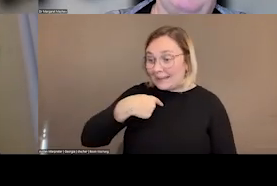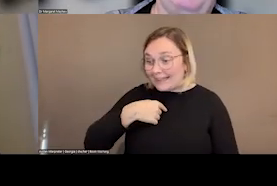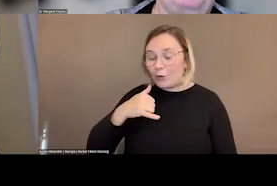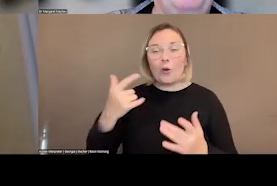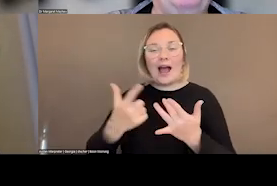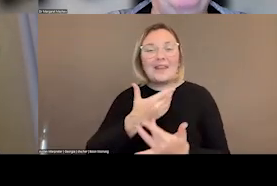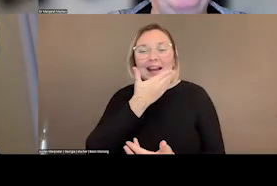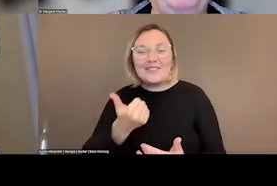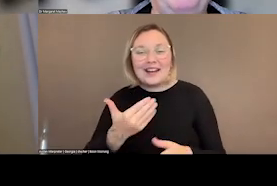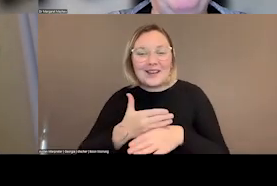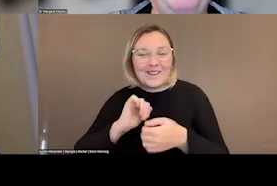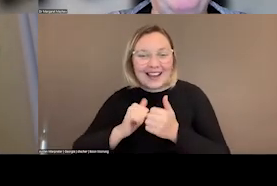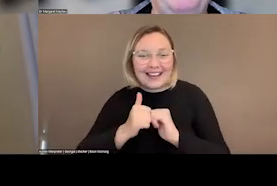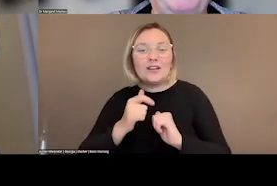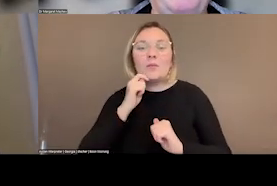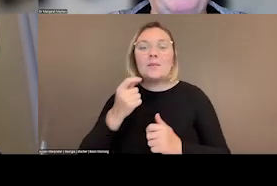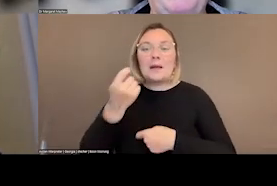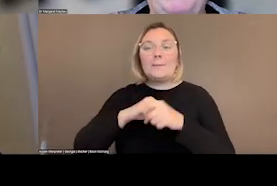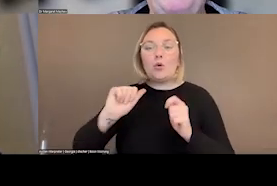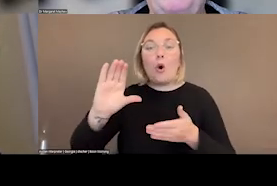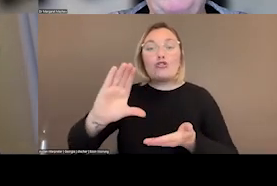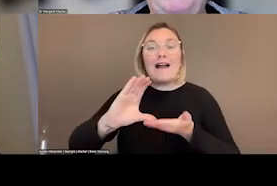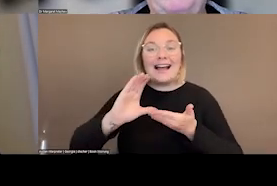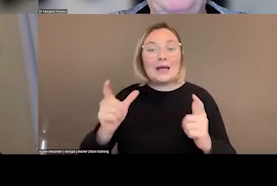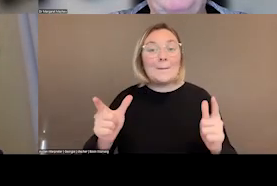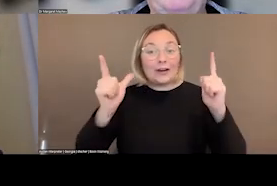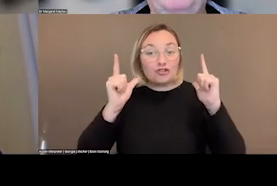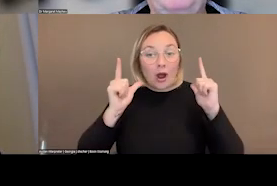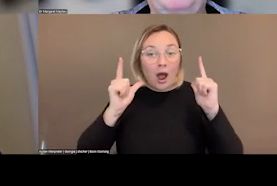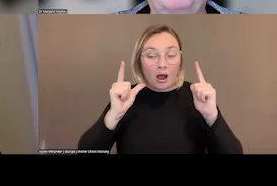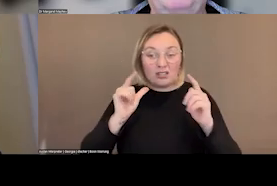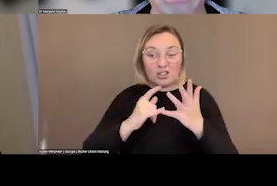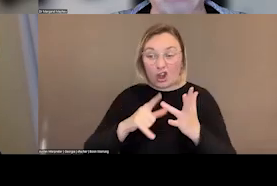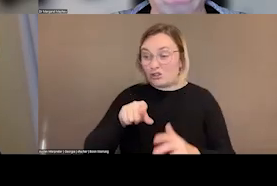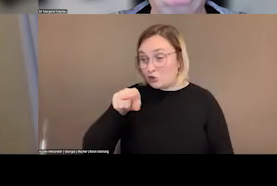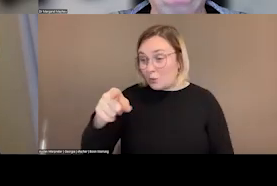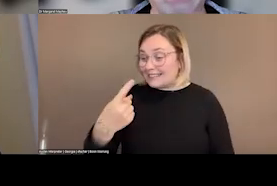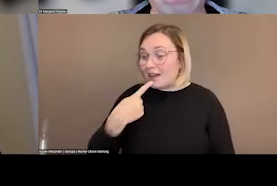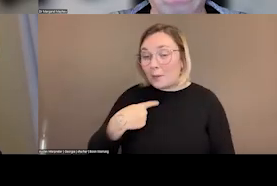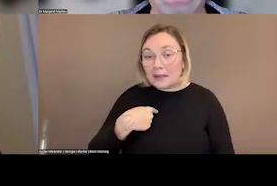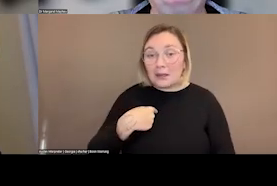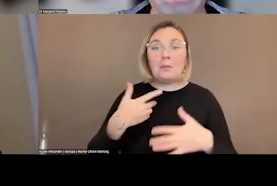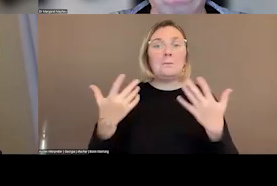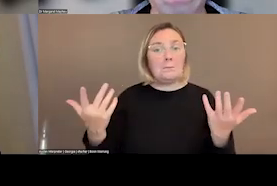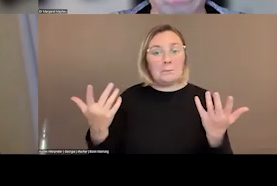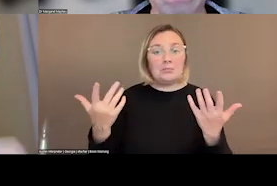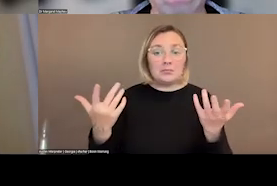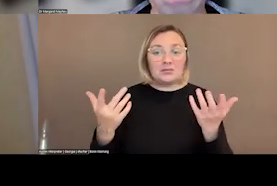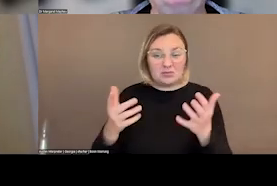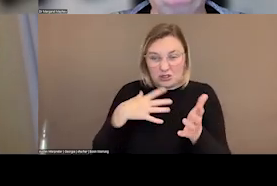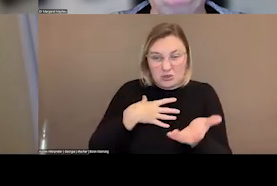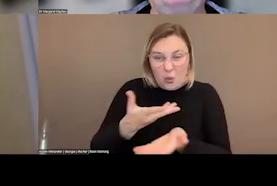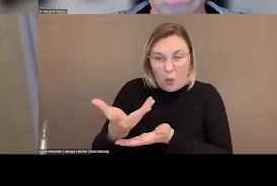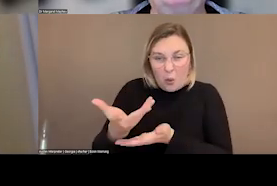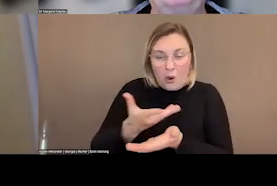lovely colleagues would be allocated as your grant manager. And so we just have a chat with us. If, not